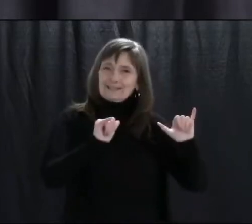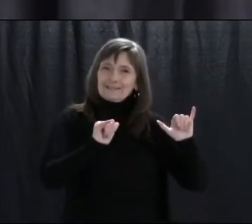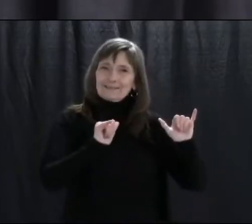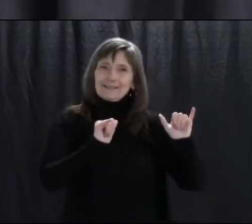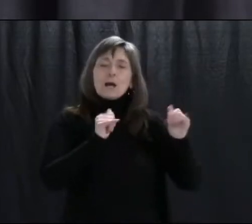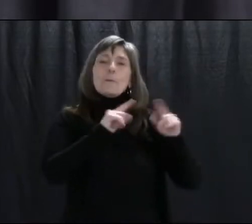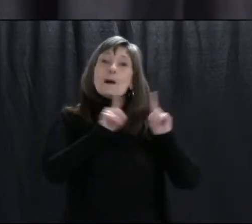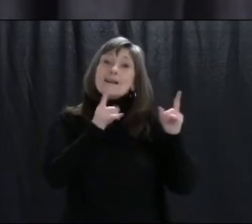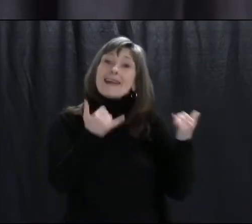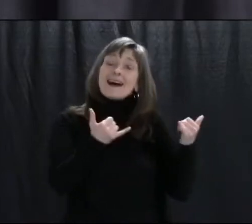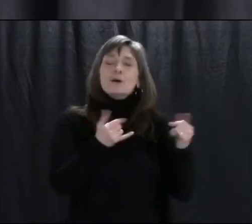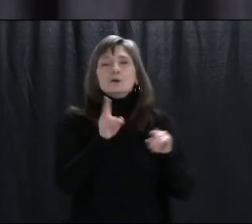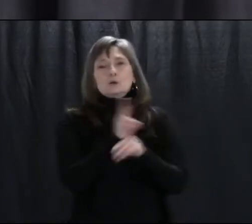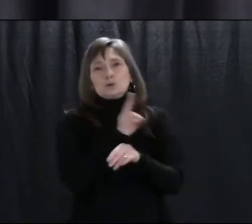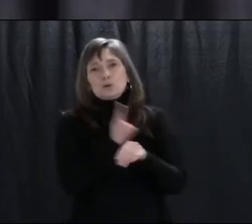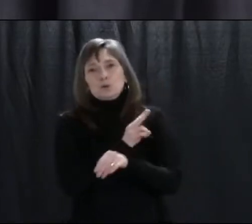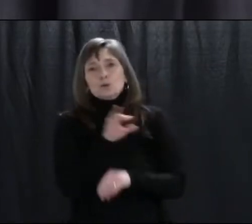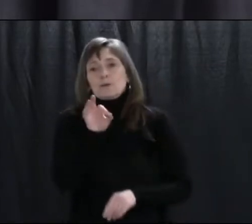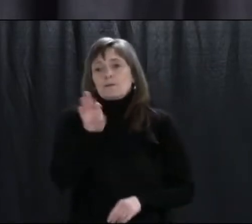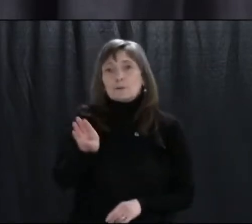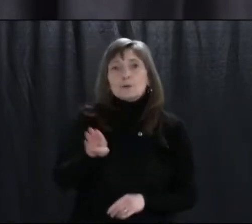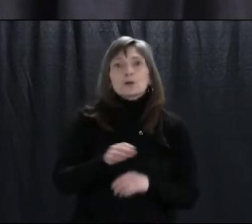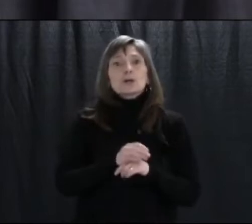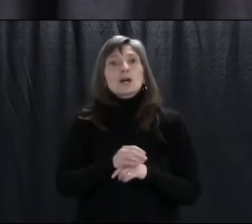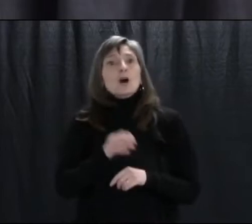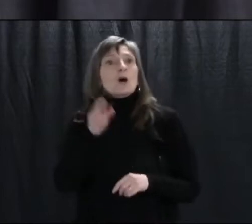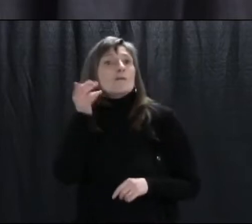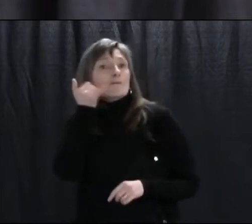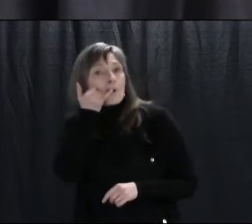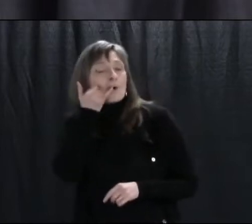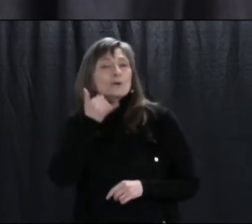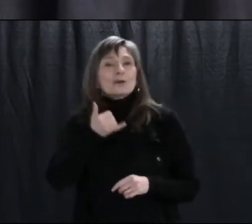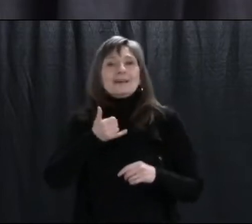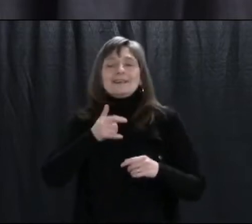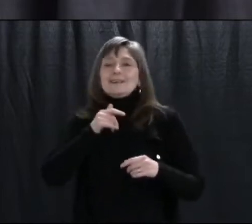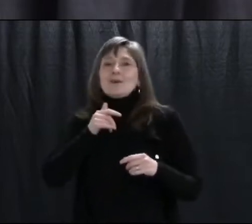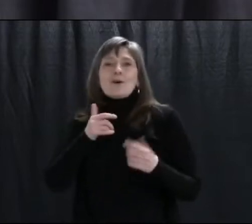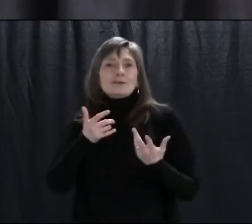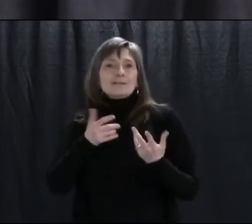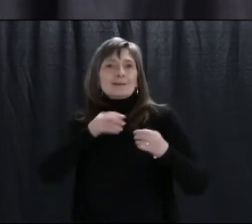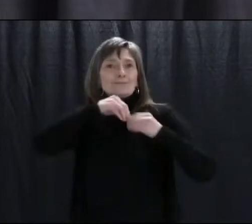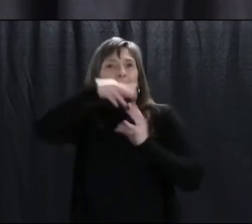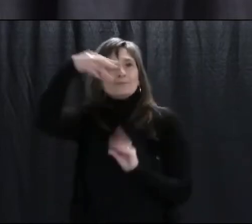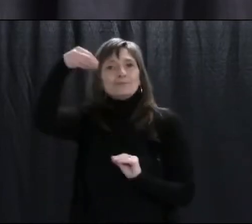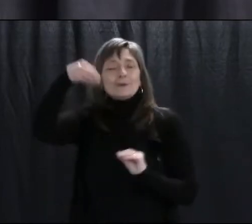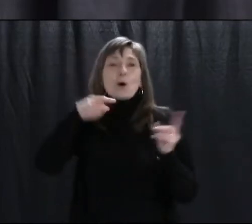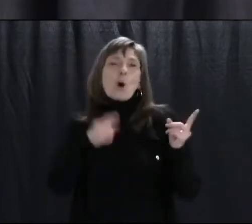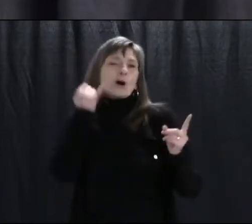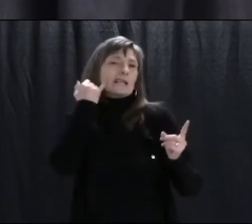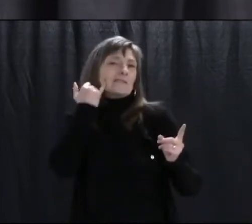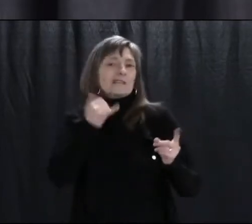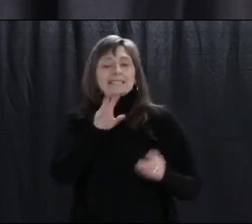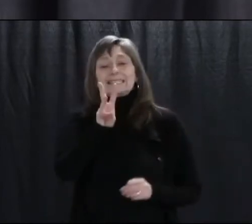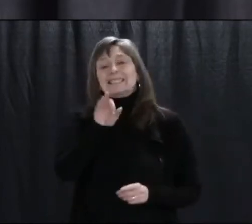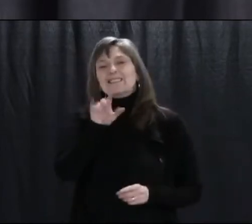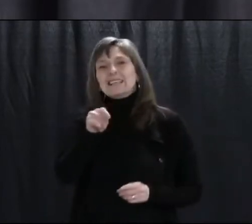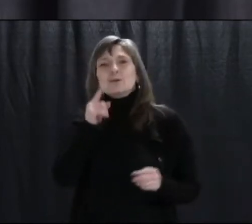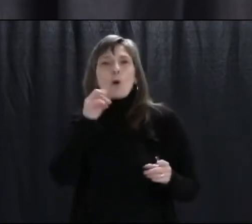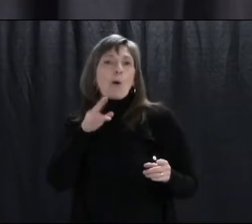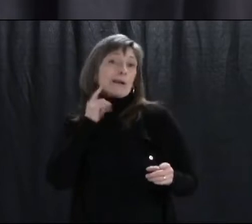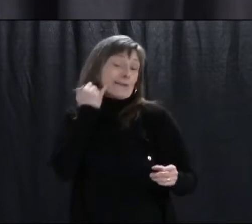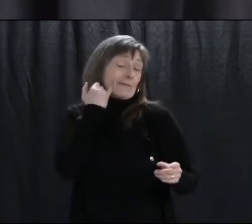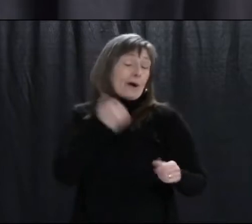handshake. You do it with Facebook, and you do it from 6 feet away, or for the sailors amongst you, a fathom. For